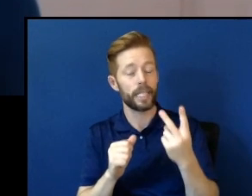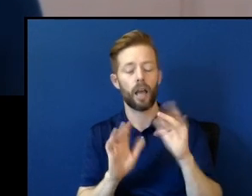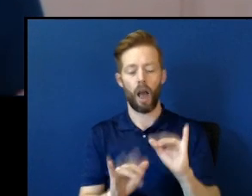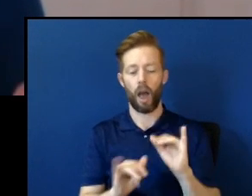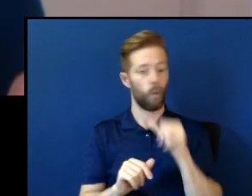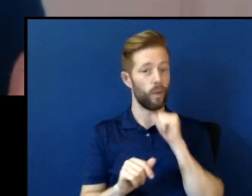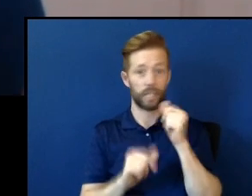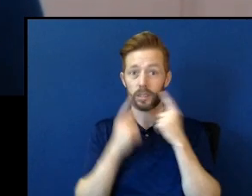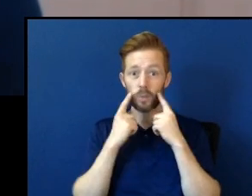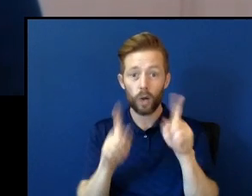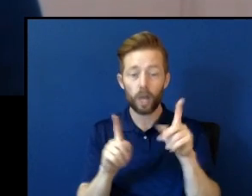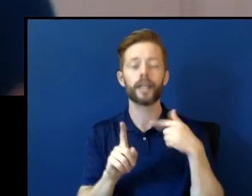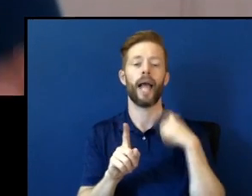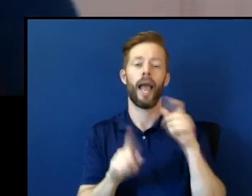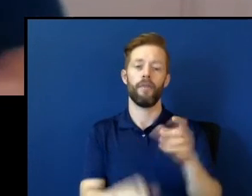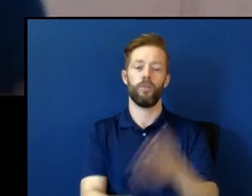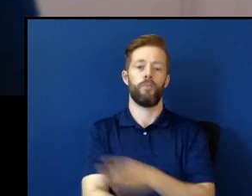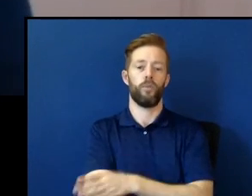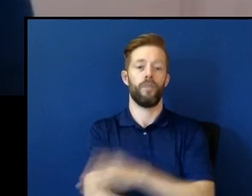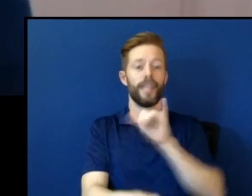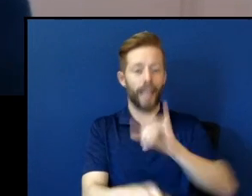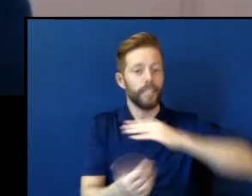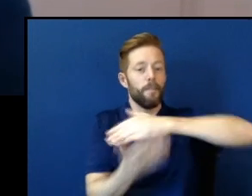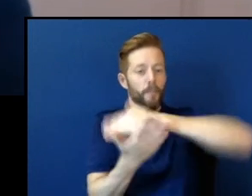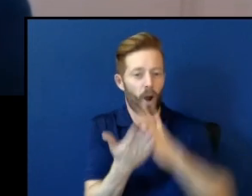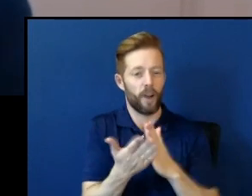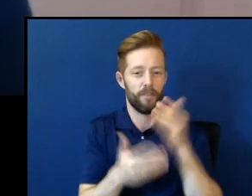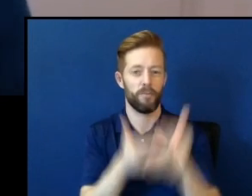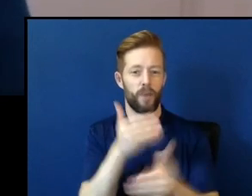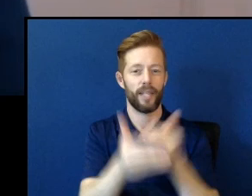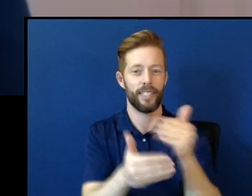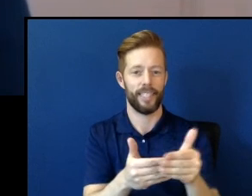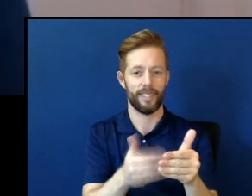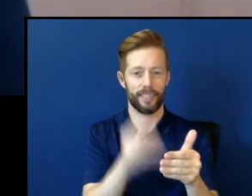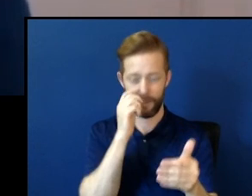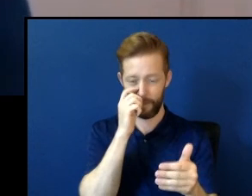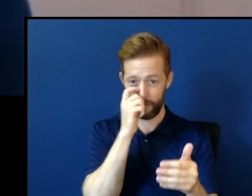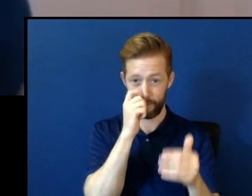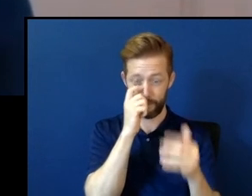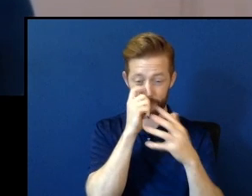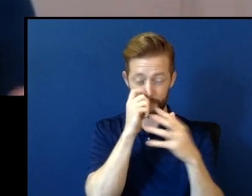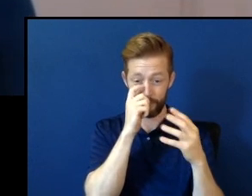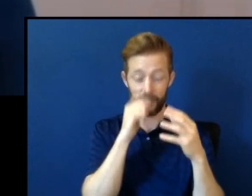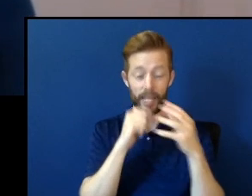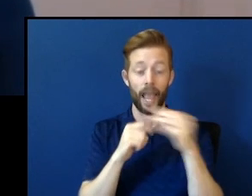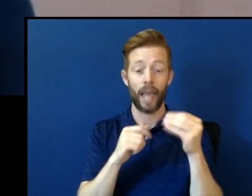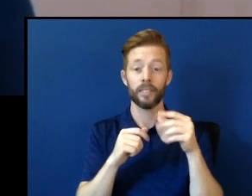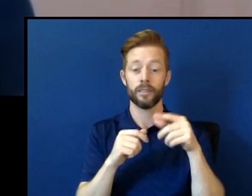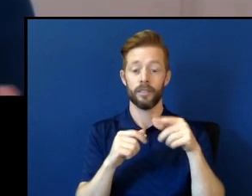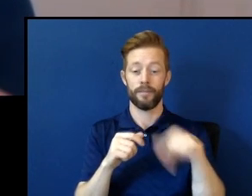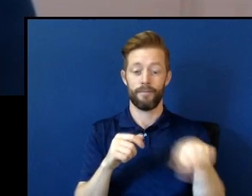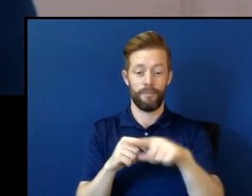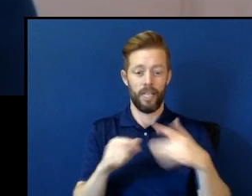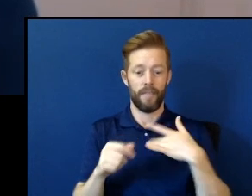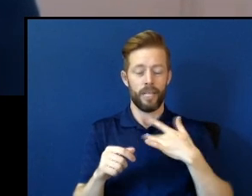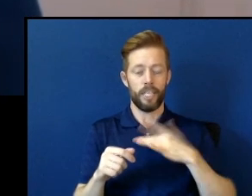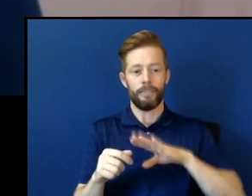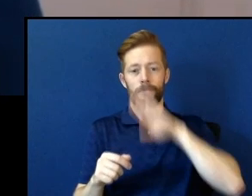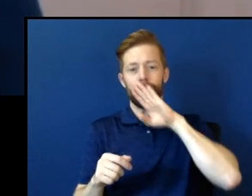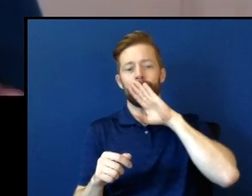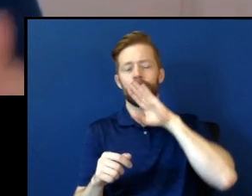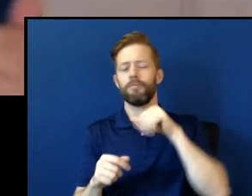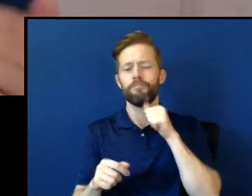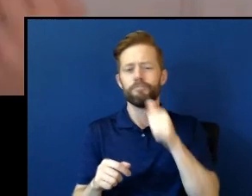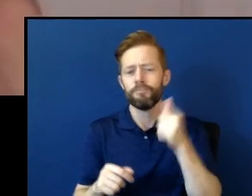of, when things don't work, I have to improve upon it as part of the process. And we didn't see those frustrations. I